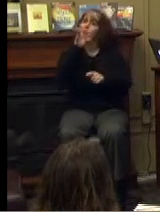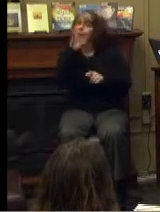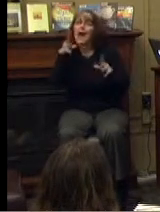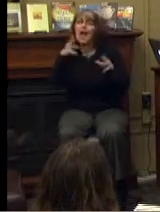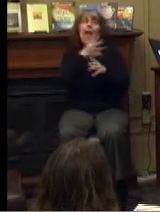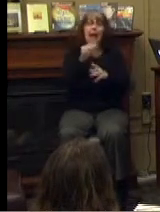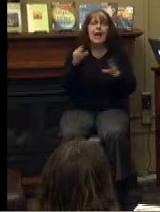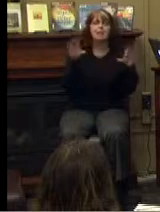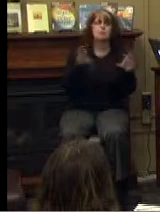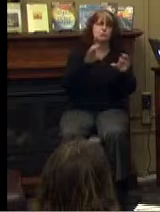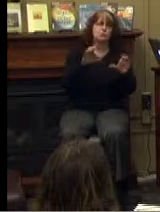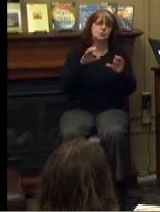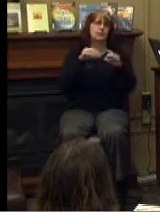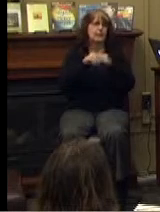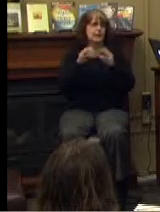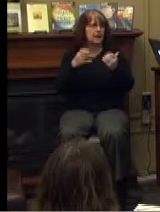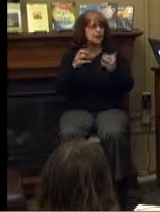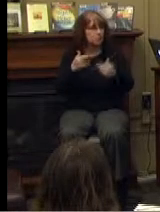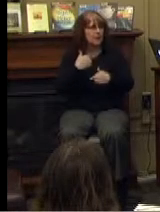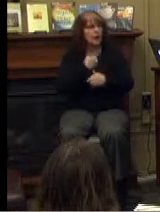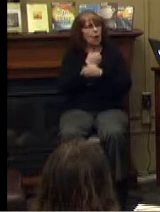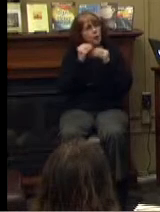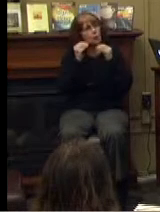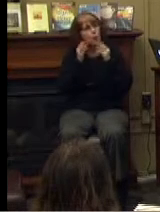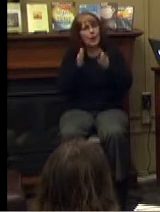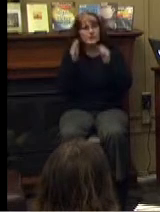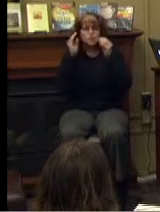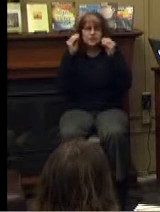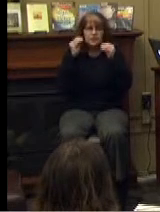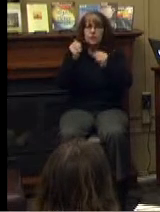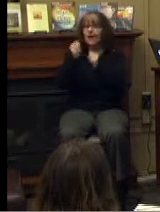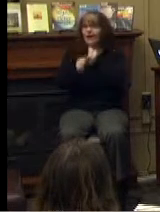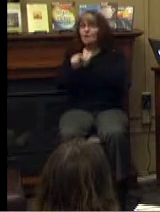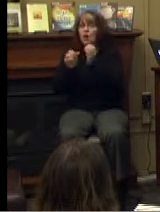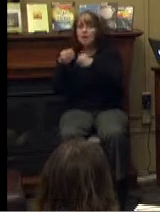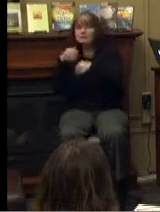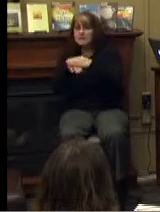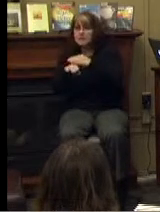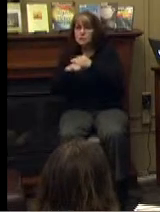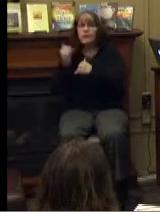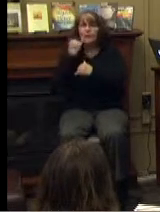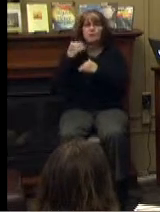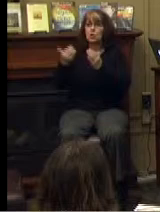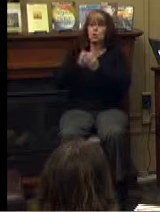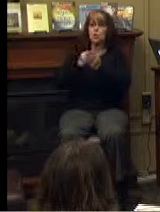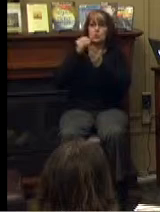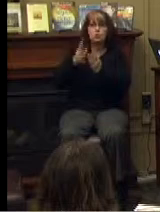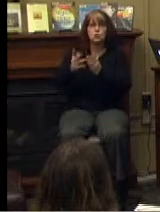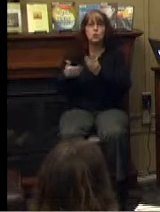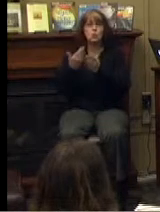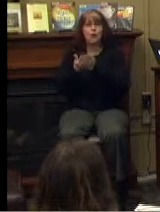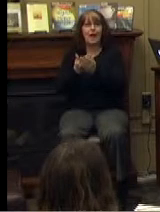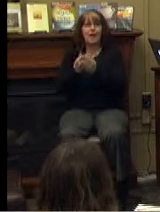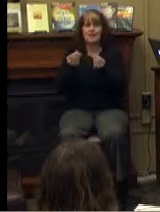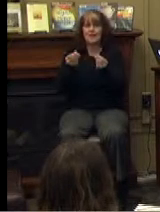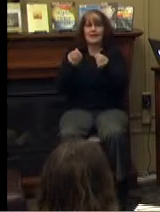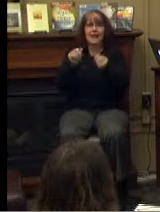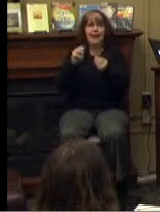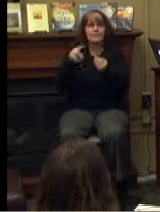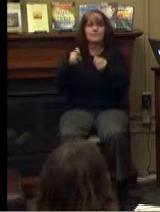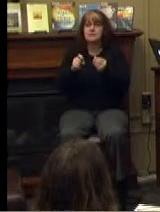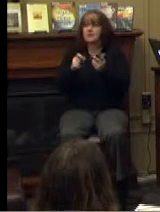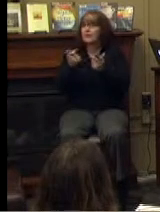our teaching, in our every office that we go into, when we have new students on campus, all those things, in our activities that